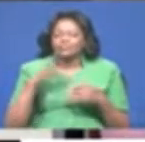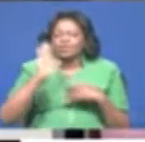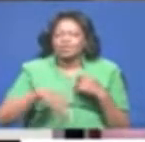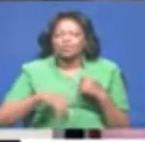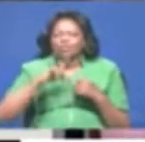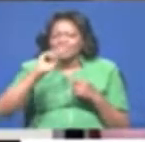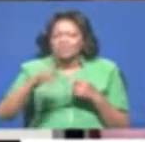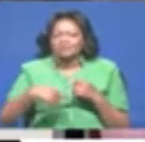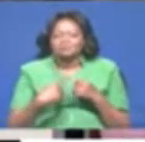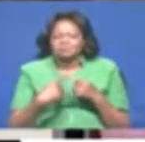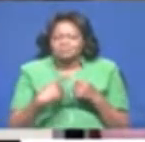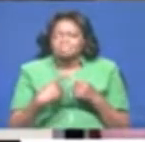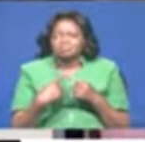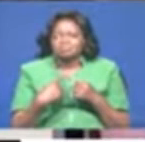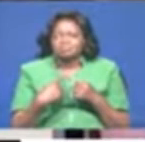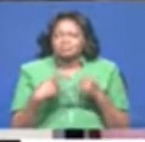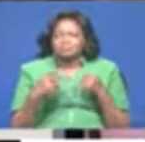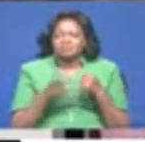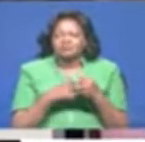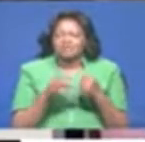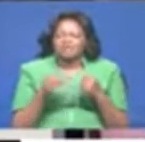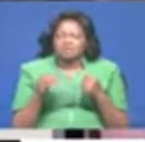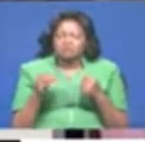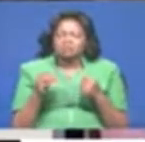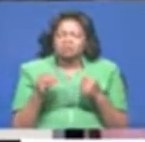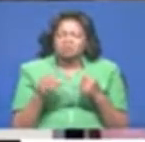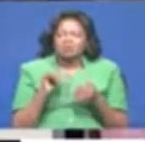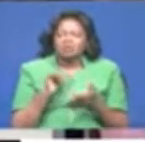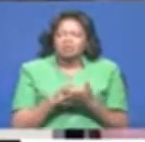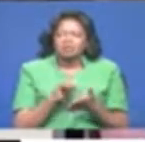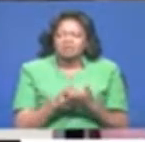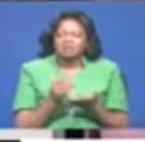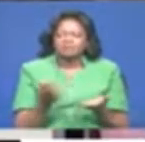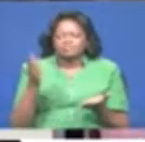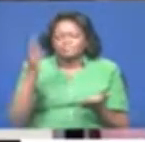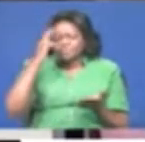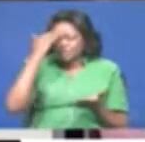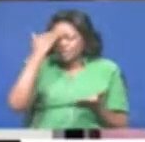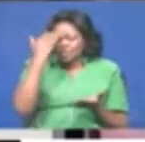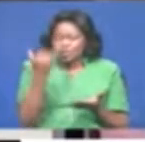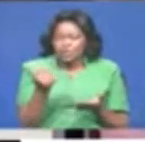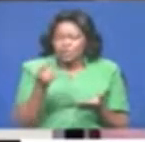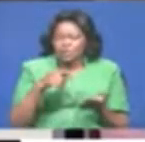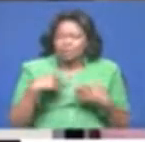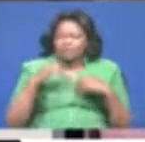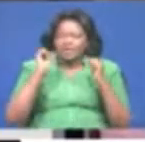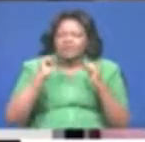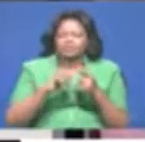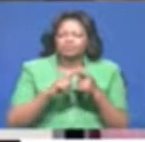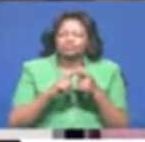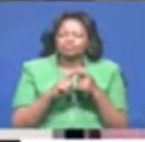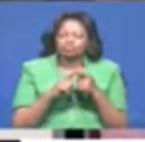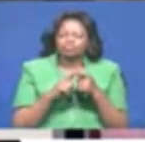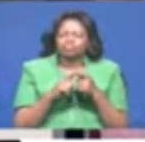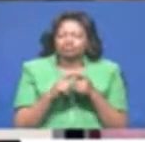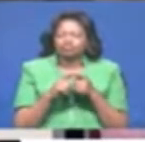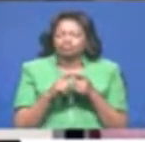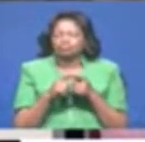shillings, 1,700 shillings. And that's basically the reason as to why we've agreed to adjust our fares